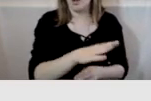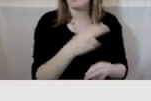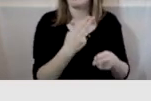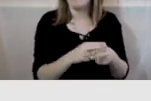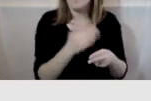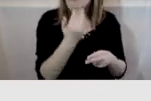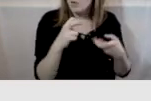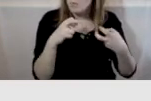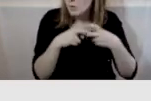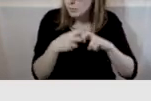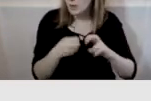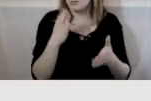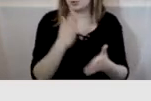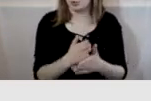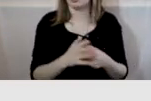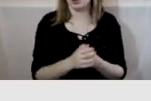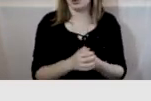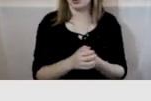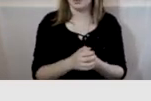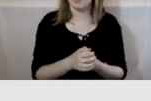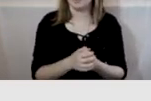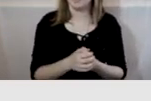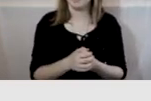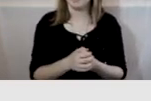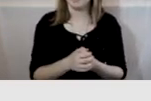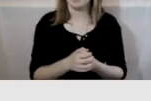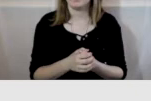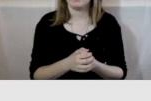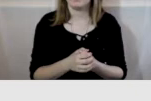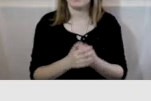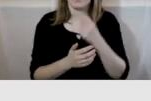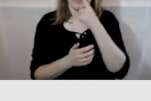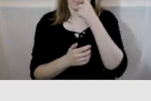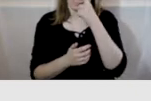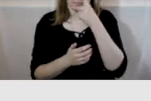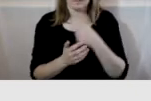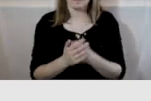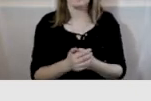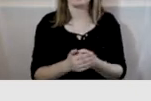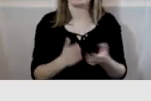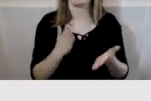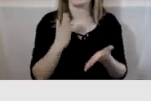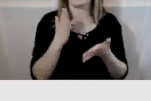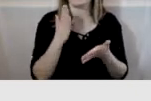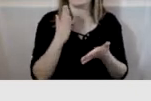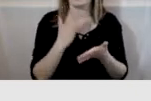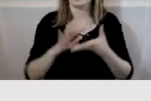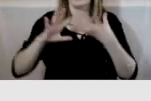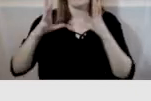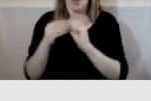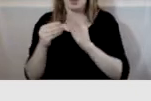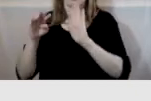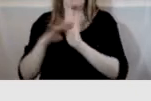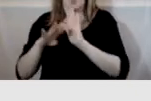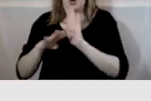mes problemą, kad yra pačių bendrųjų programų įgyvendinimas